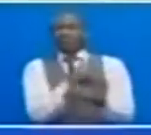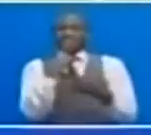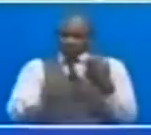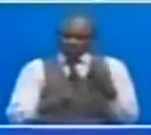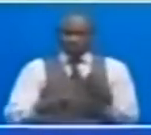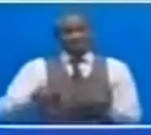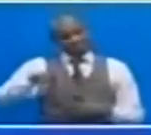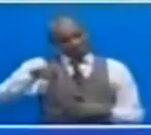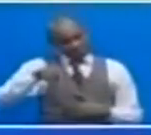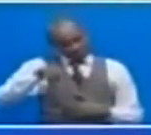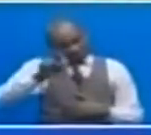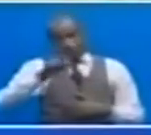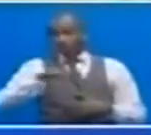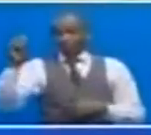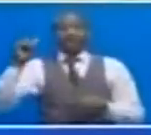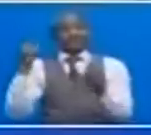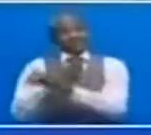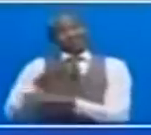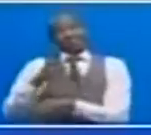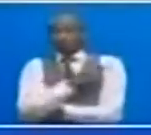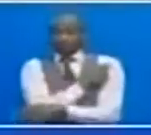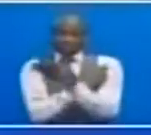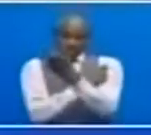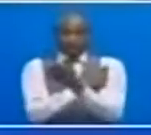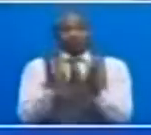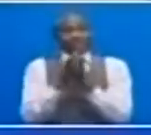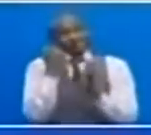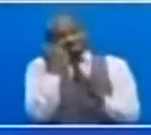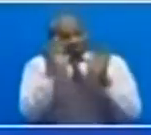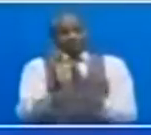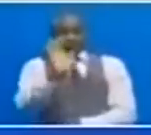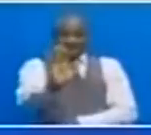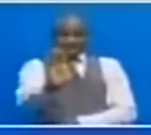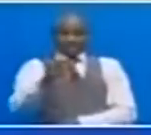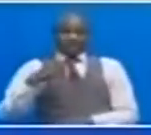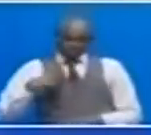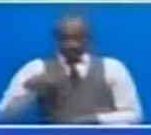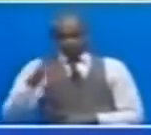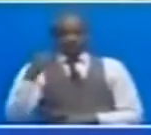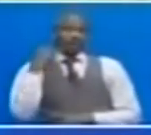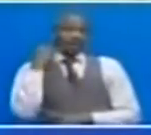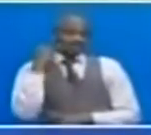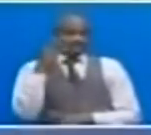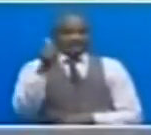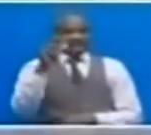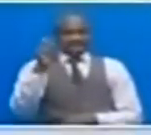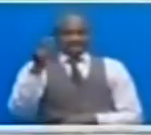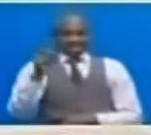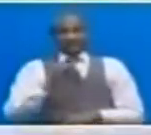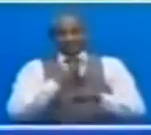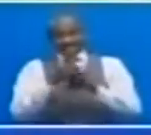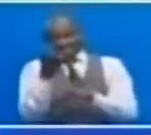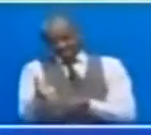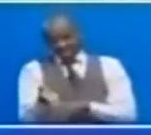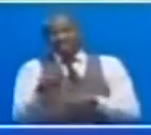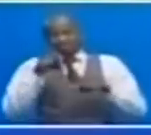mtu aende mahali anajua na mgonjwa wake. Nikaenda Nakuru Afra Maternity, nilikuwa imejaa, but by